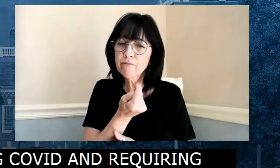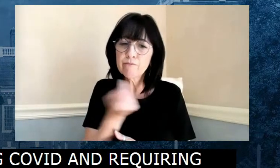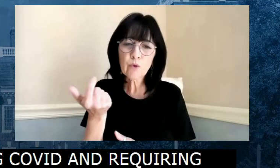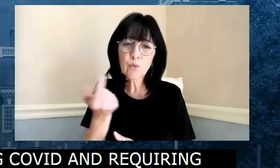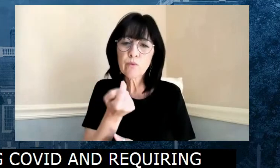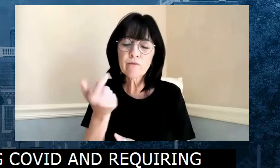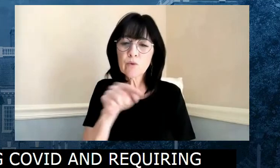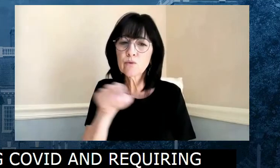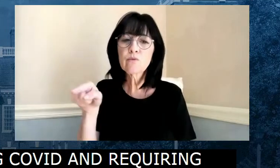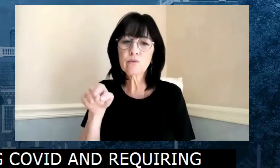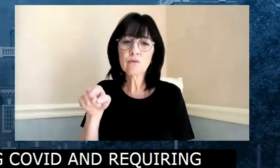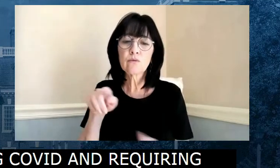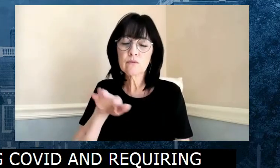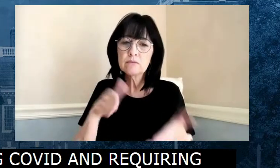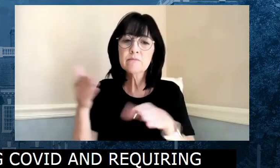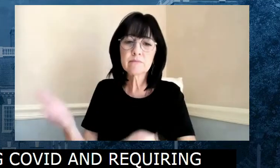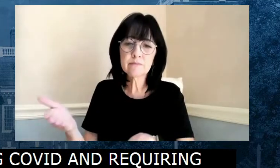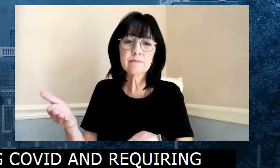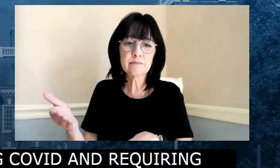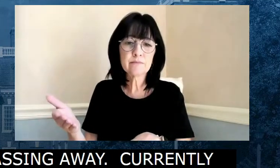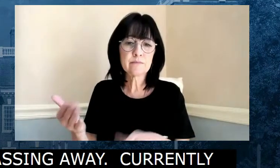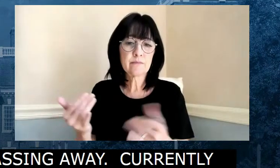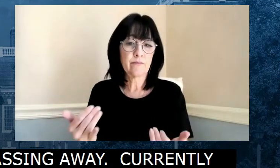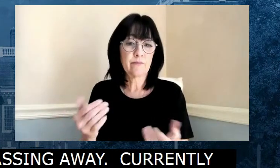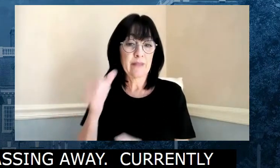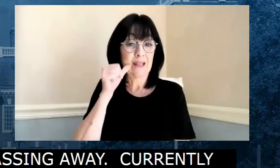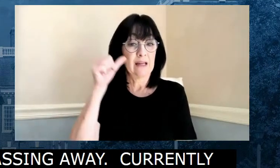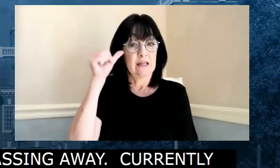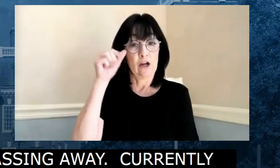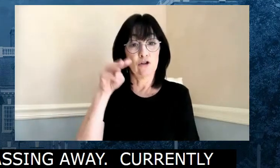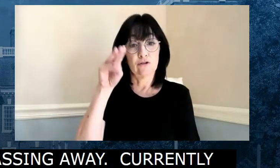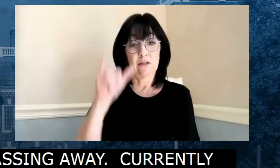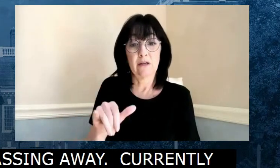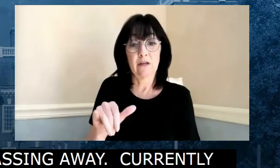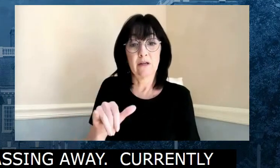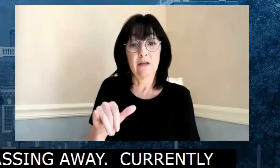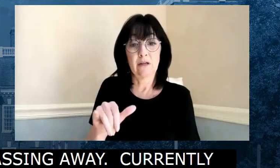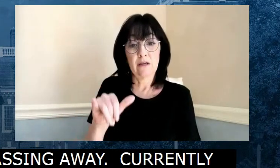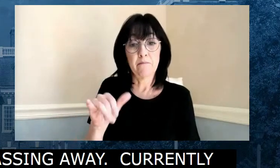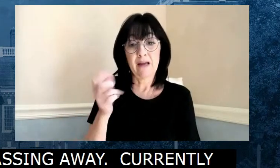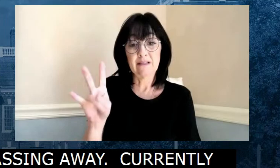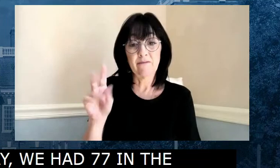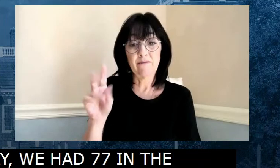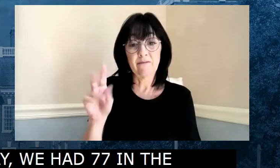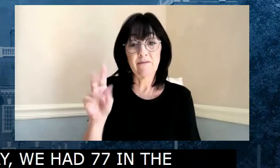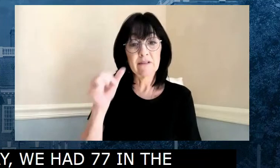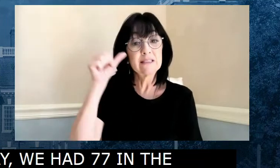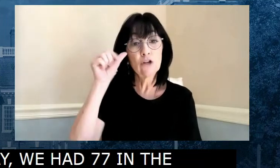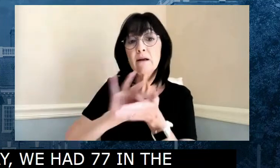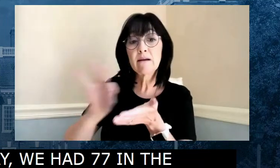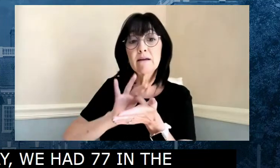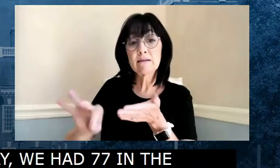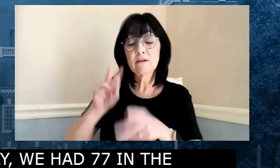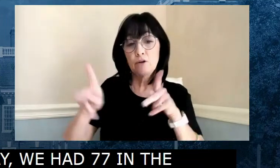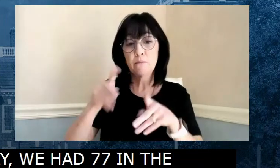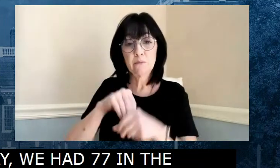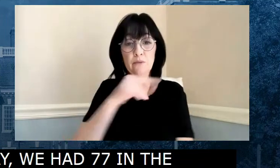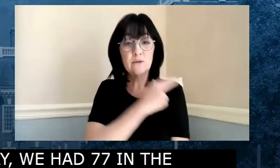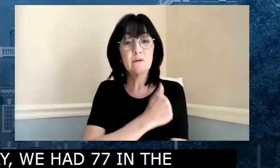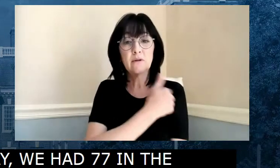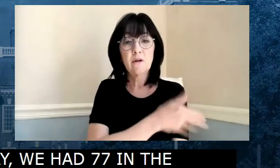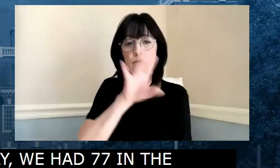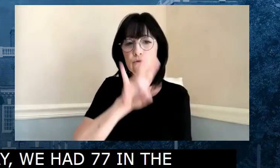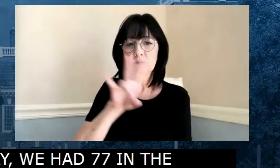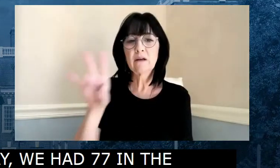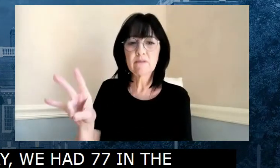the 17th, which was yesterday, we have 77 in the hospital. So it's been a roller coaster ride up